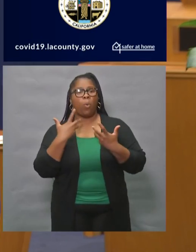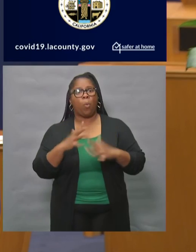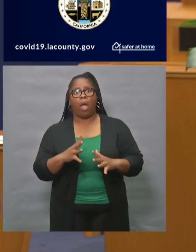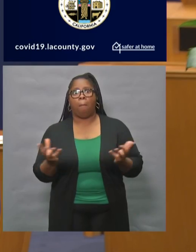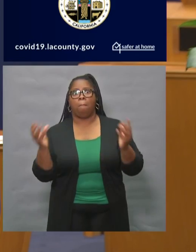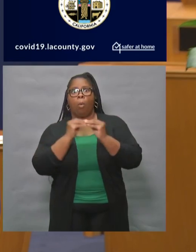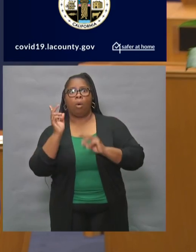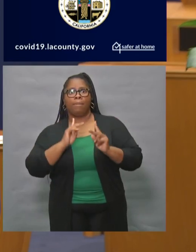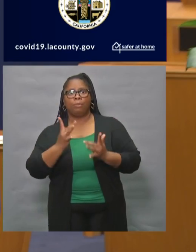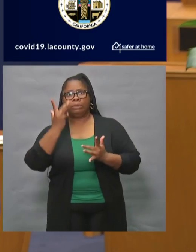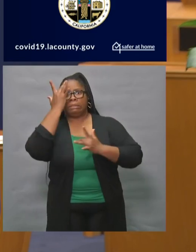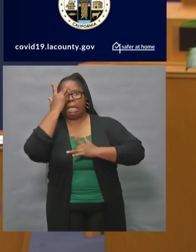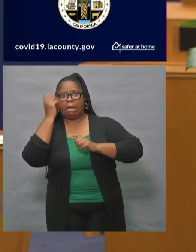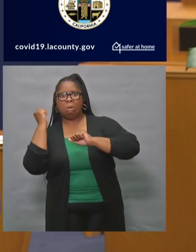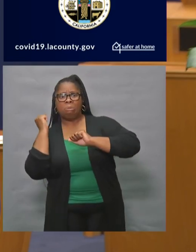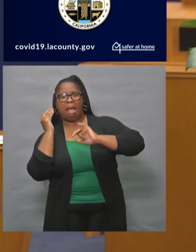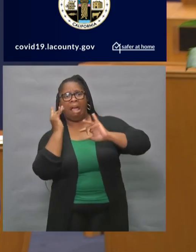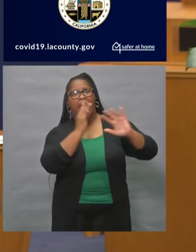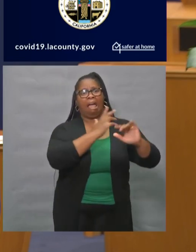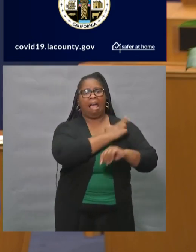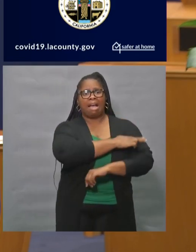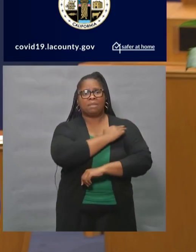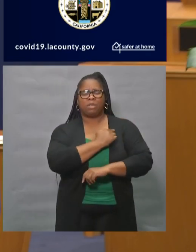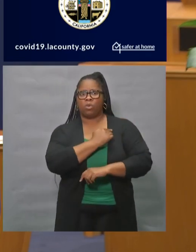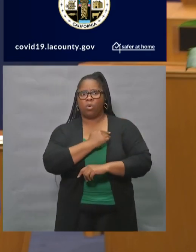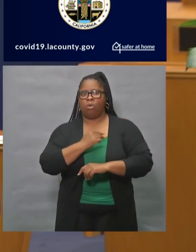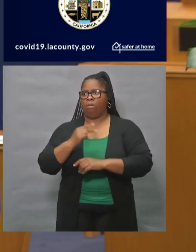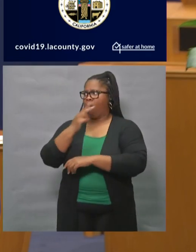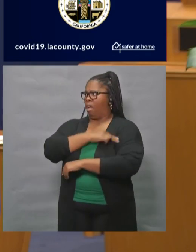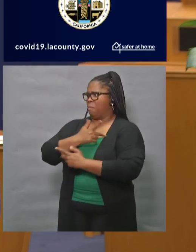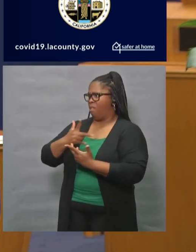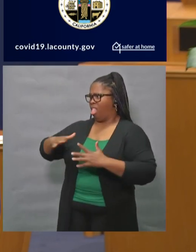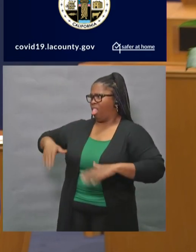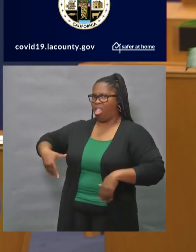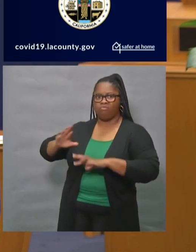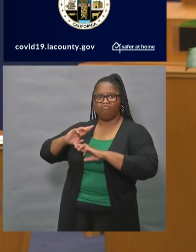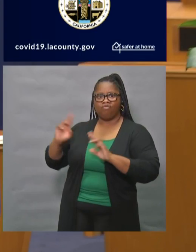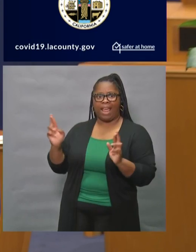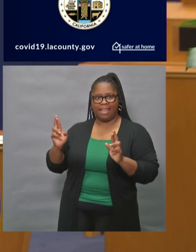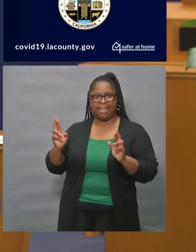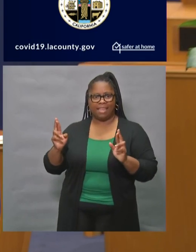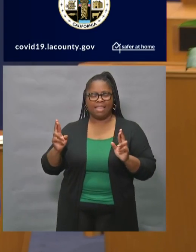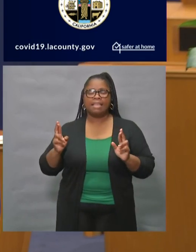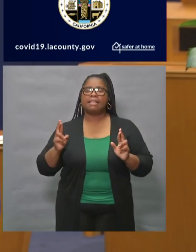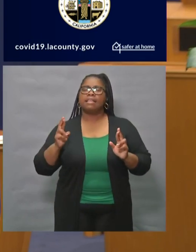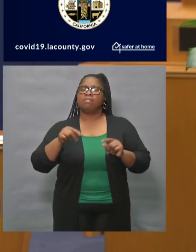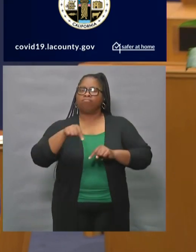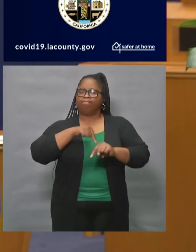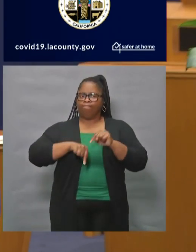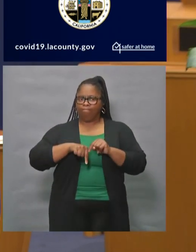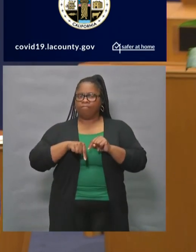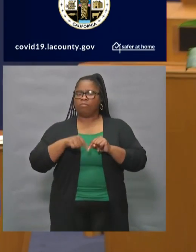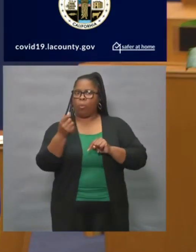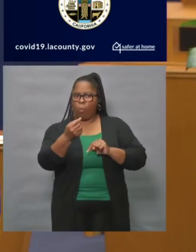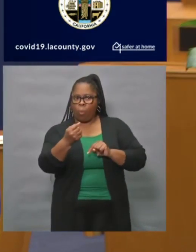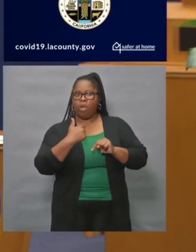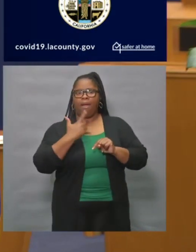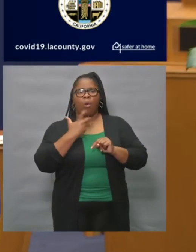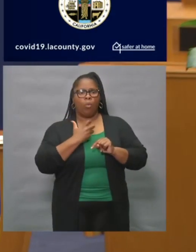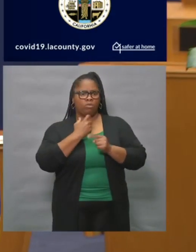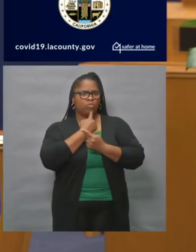on the hospital system across the county. Before I walk through the findings, I want to just take a step back and express my appreciation